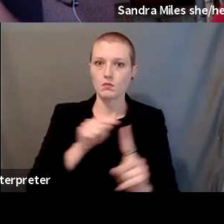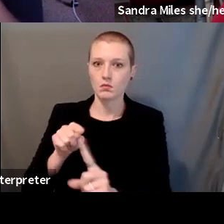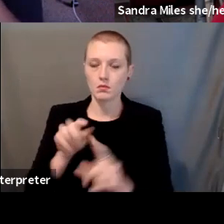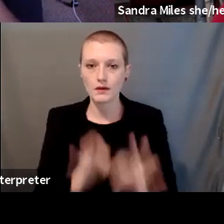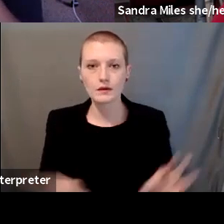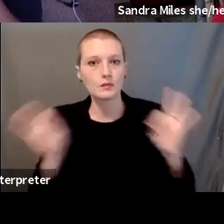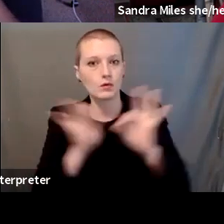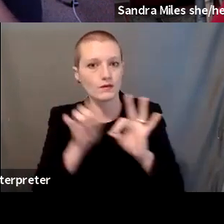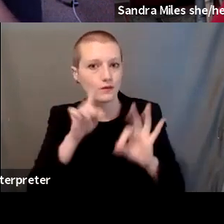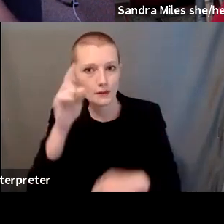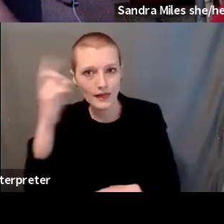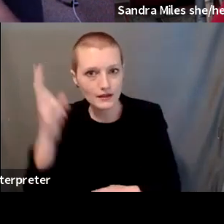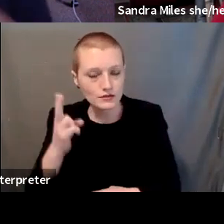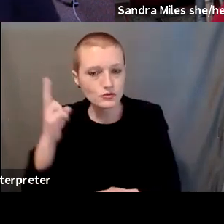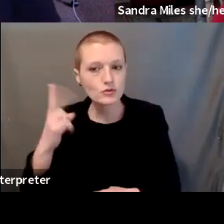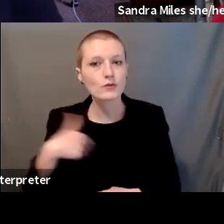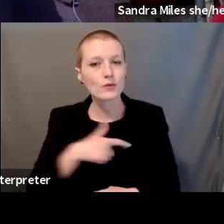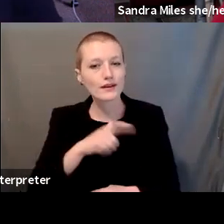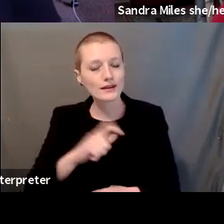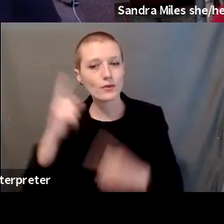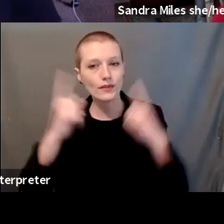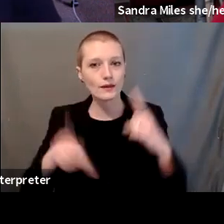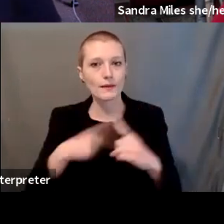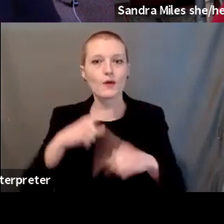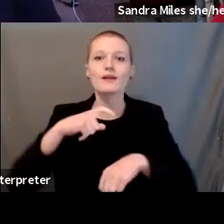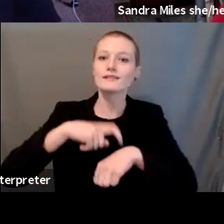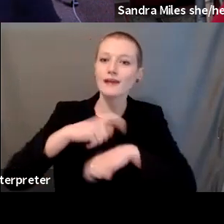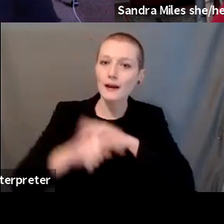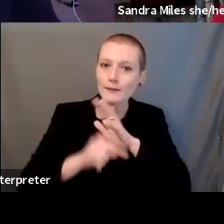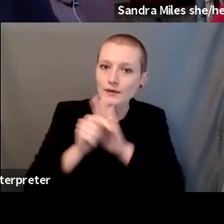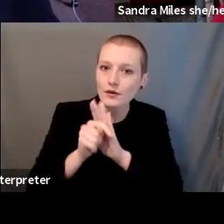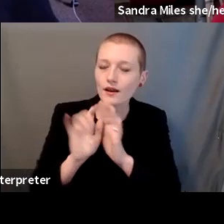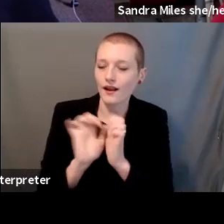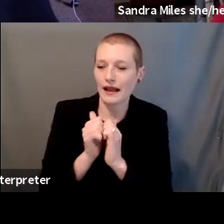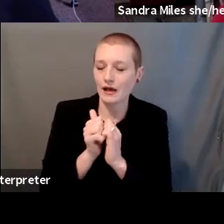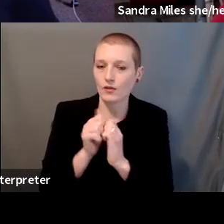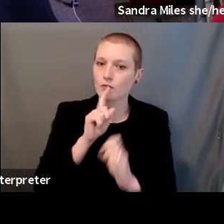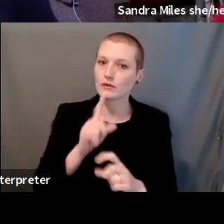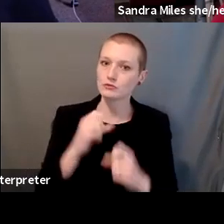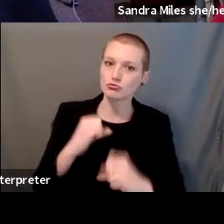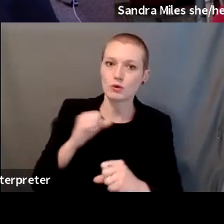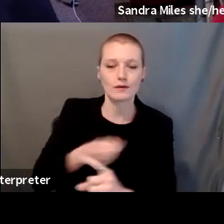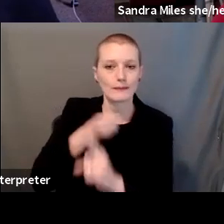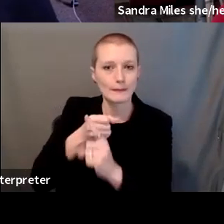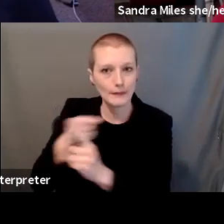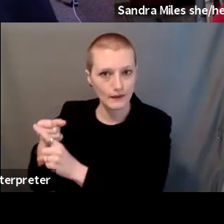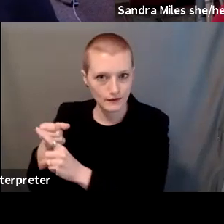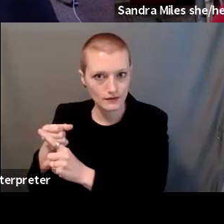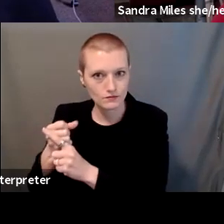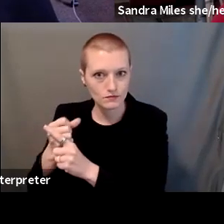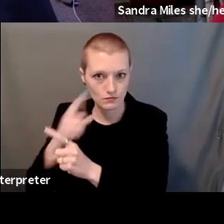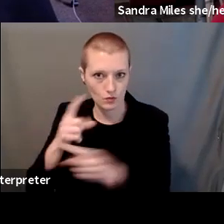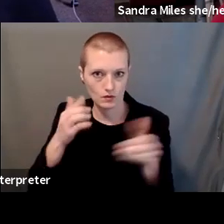time period we're talking about. How did they make a greater impact? And I just had a few names and, you know, this is not exhaustive,